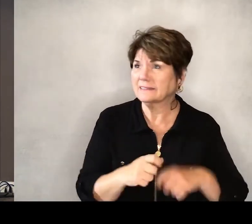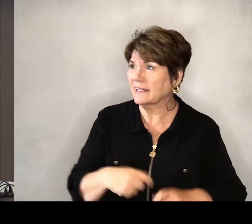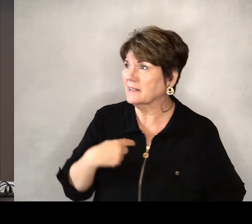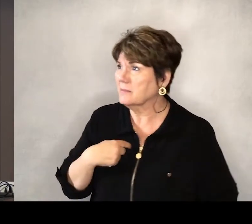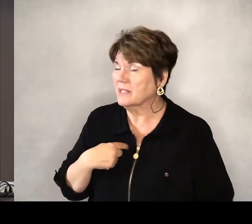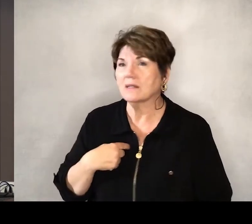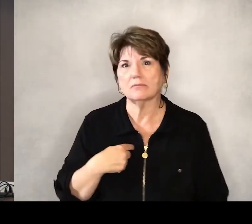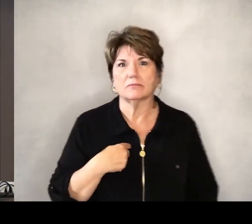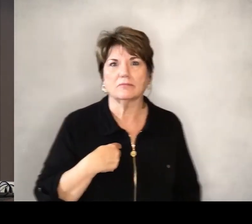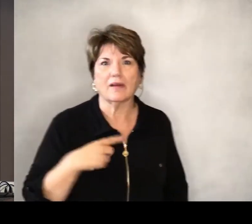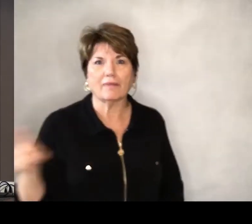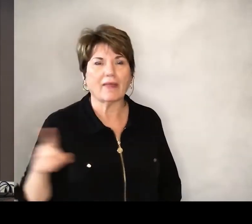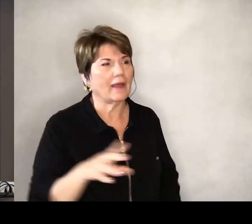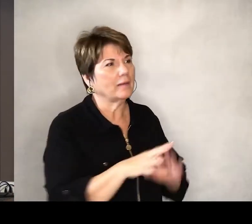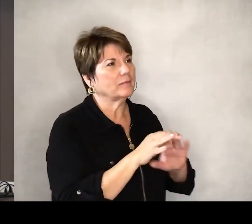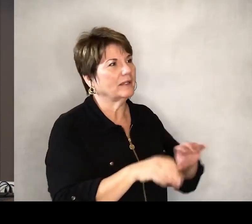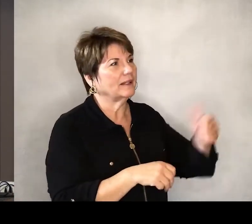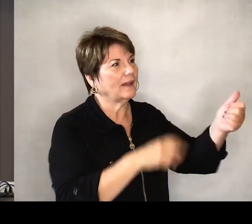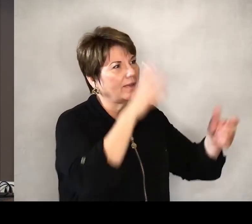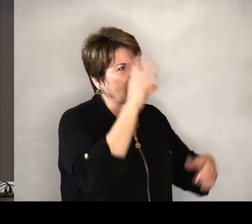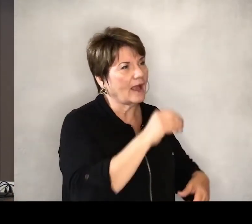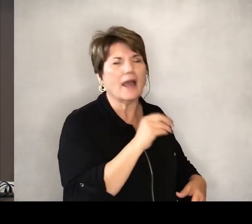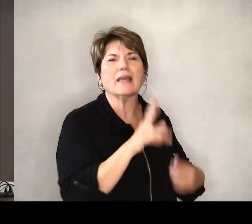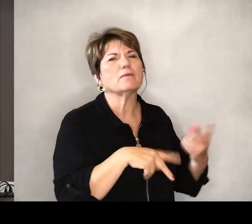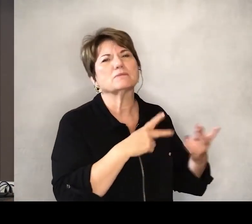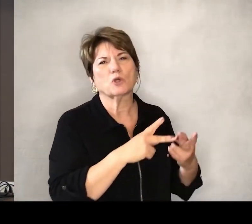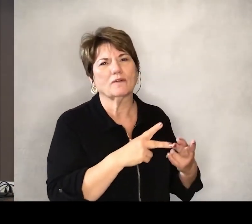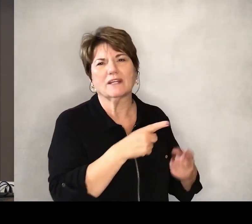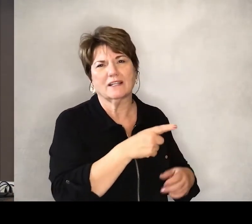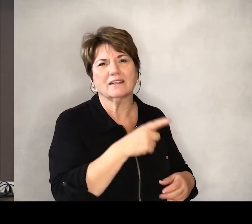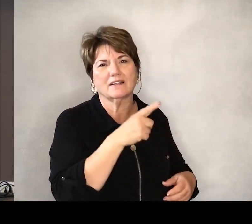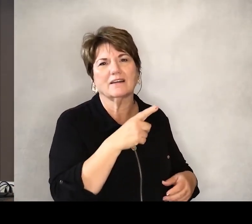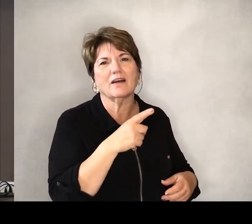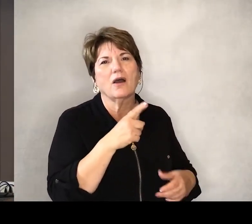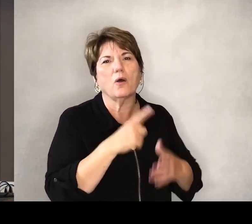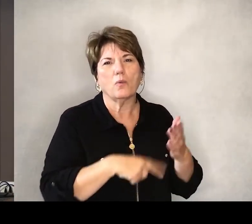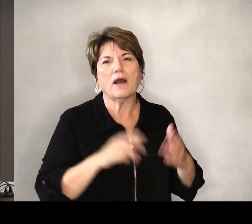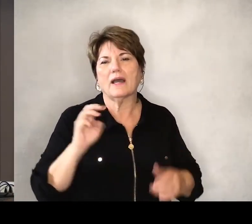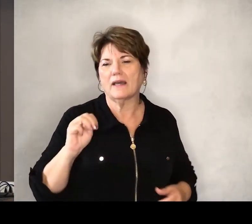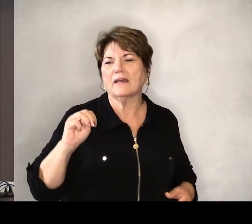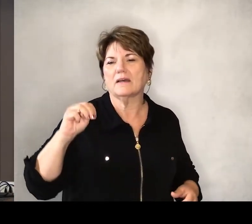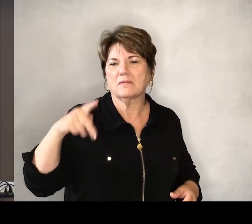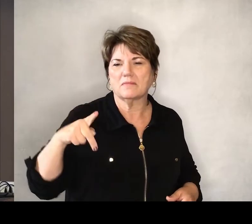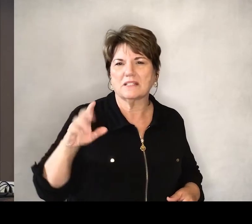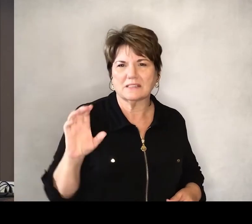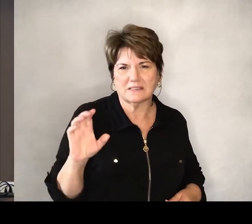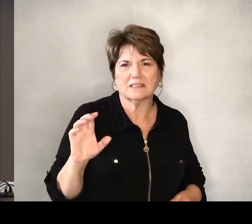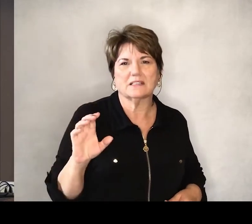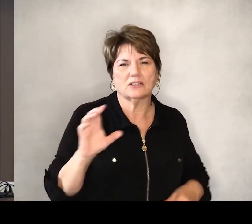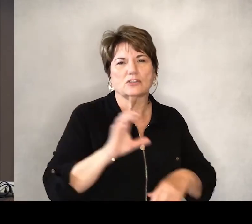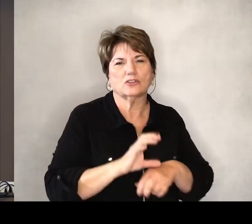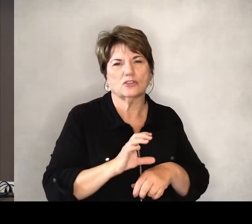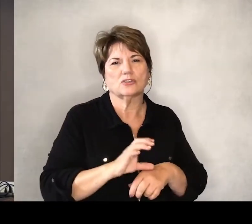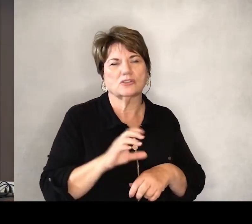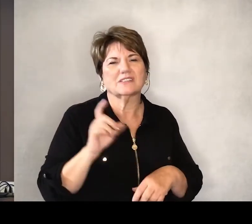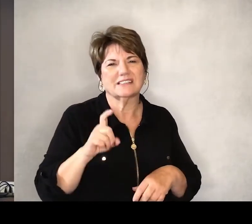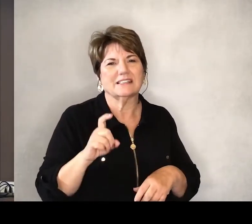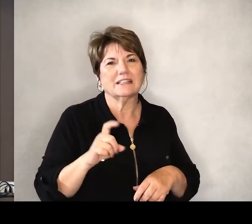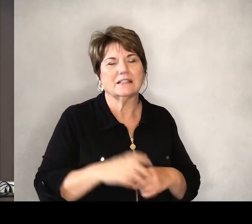And they did, and he was perfect for what Moor Park Presbyterian Church needed in that time of